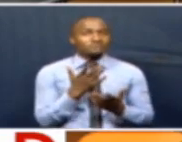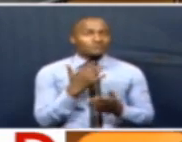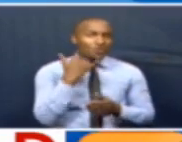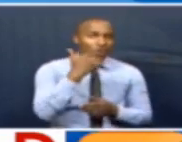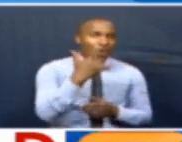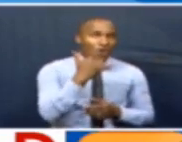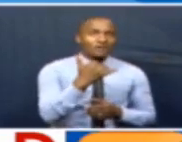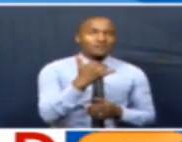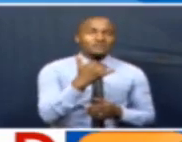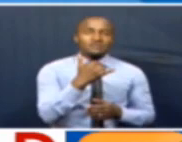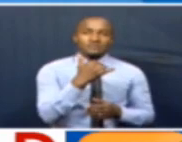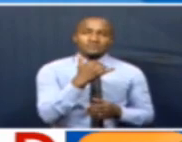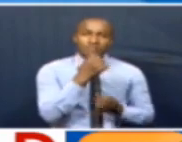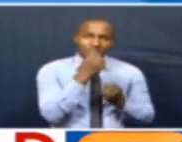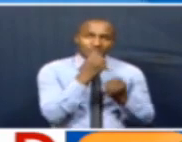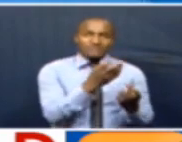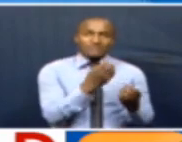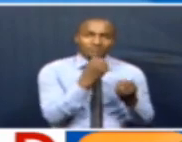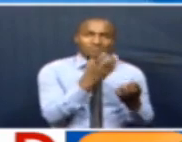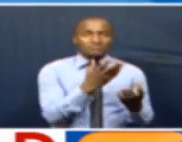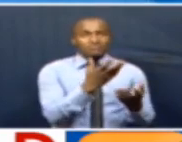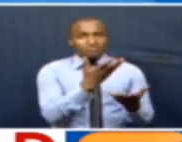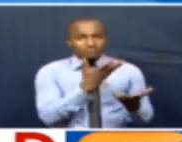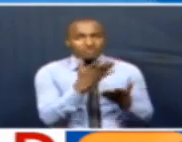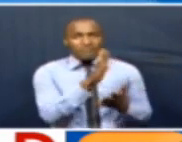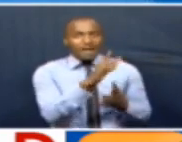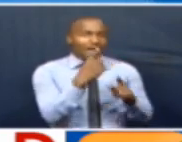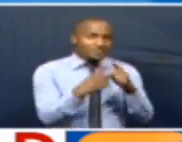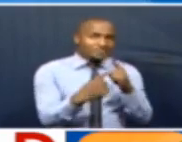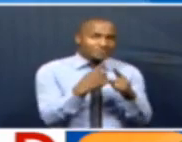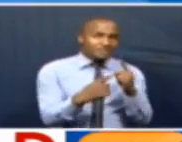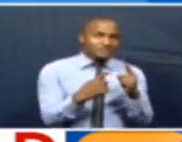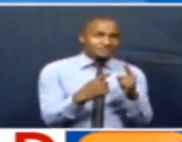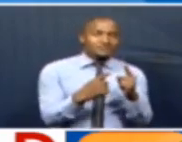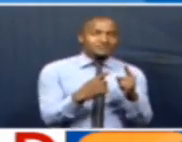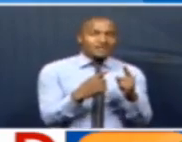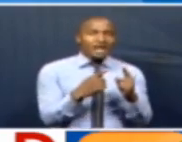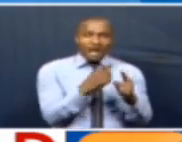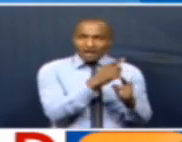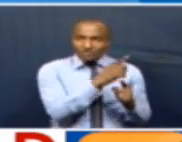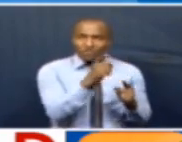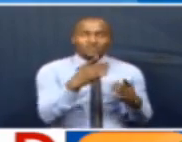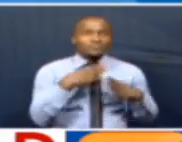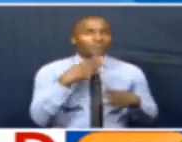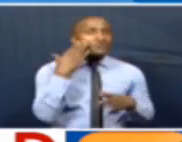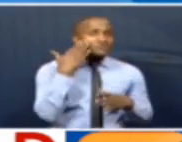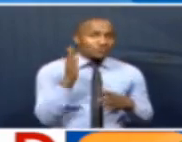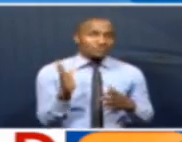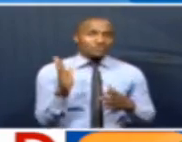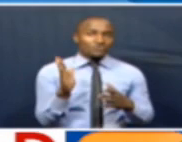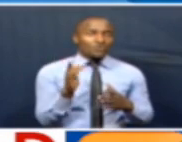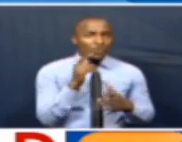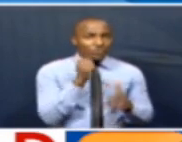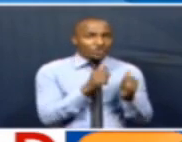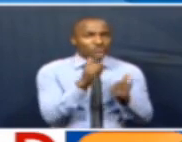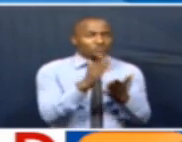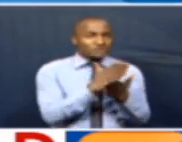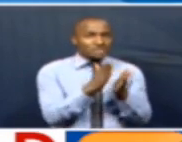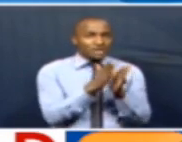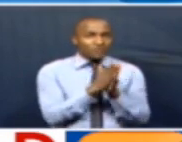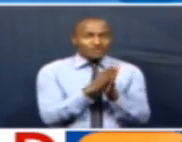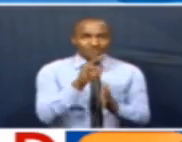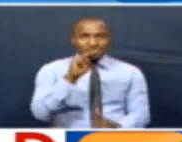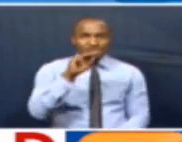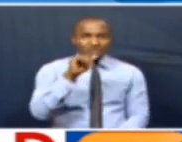and getting more of especially your experiences and those that people don't know publicly that you shared with the late Matiba